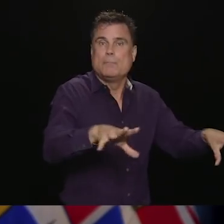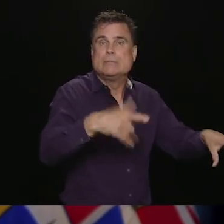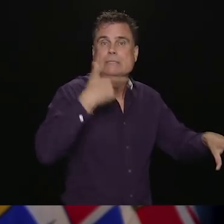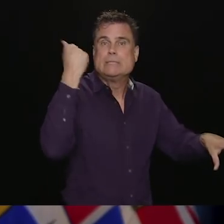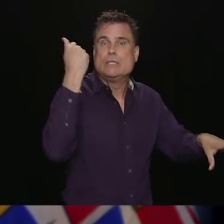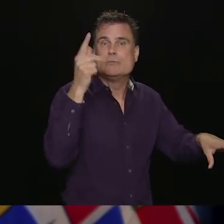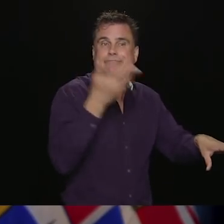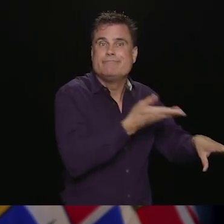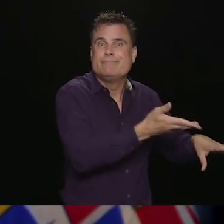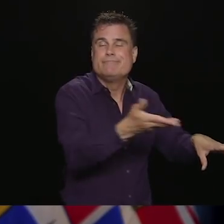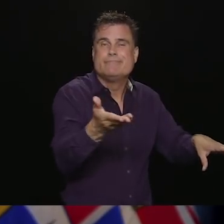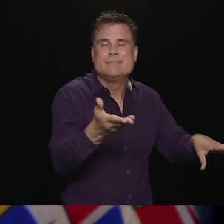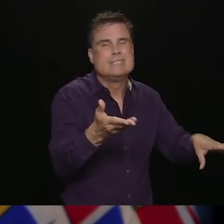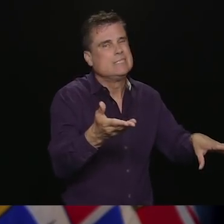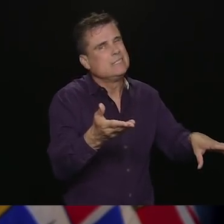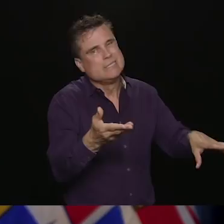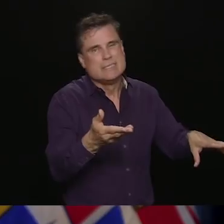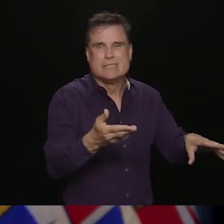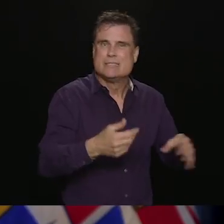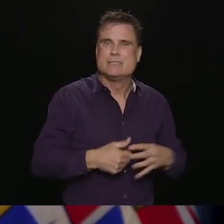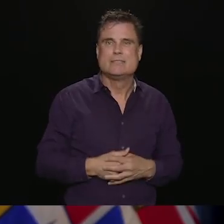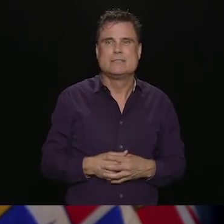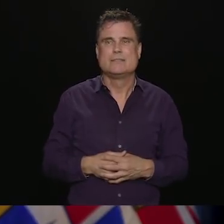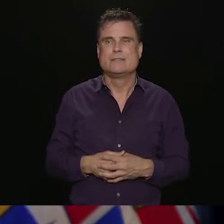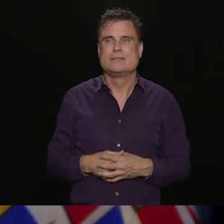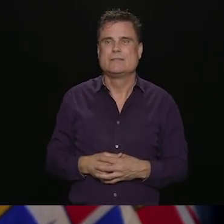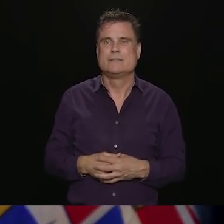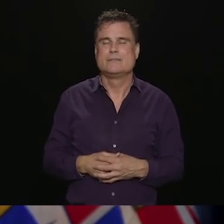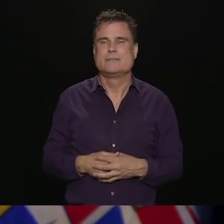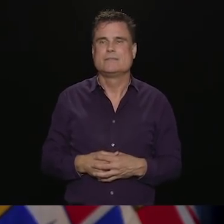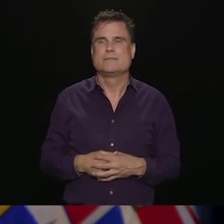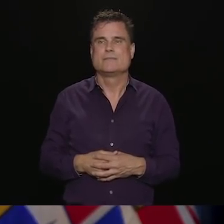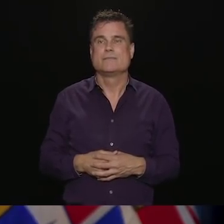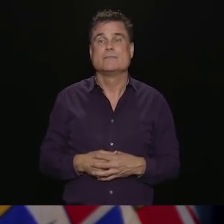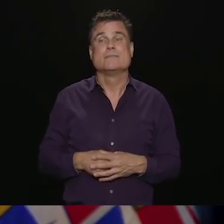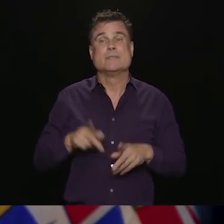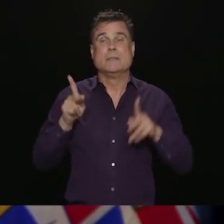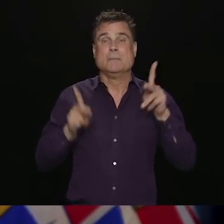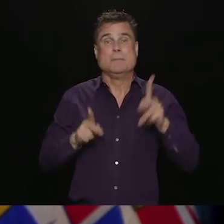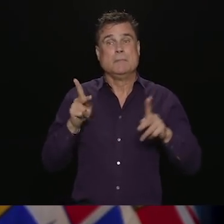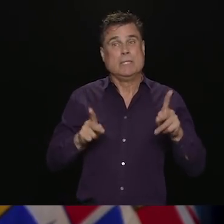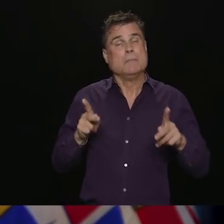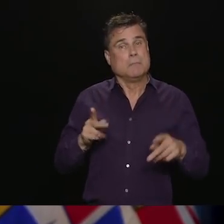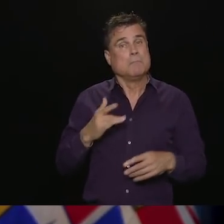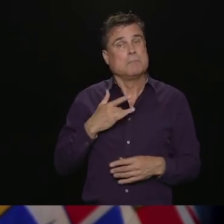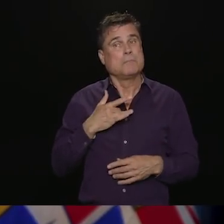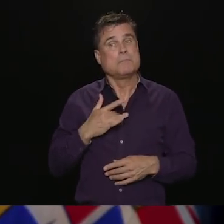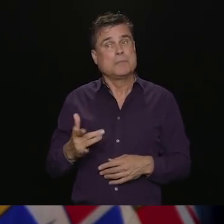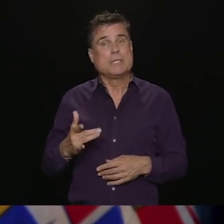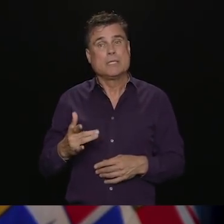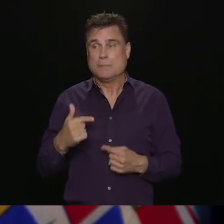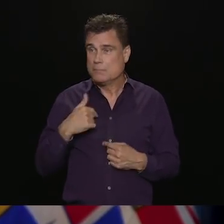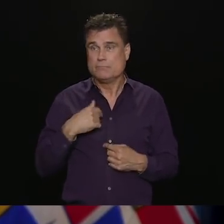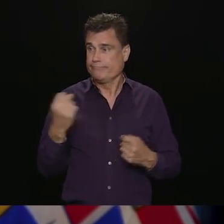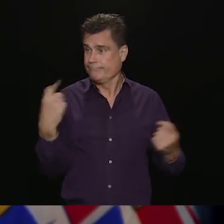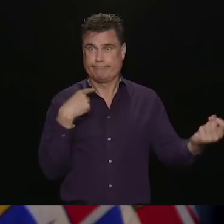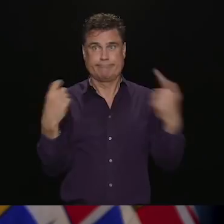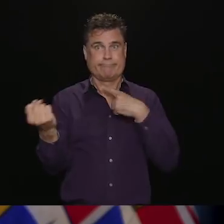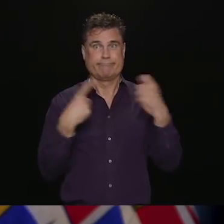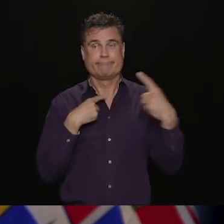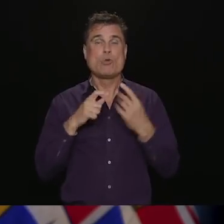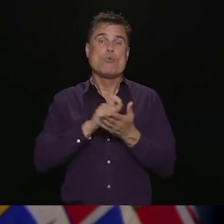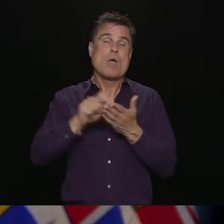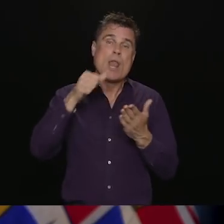residents themselves, many of whom send me notes, which is really heartening. And I have to say, I am incredibly heartened by the